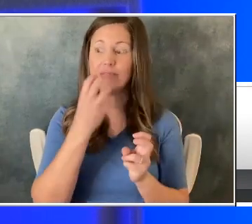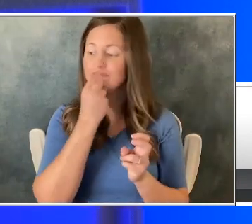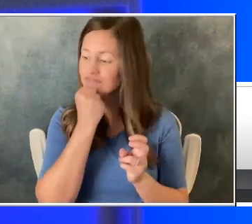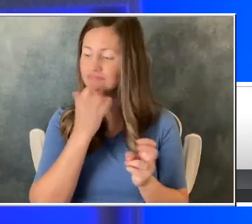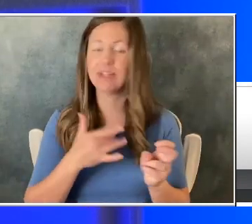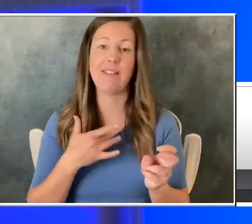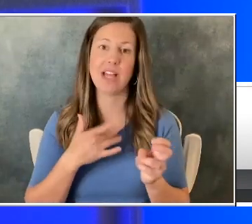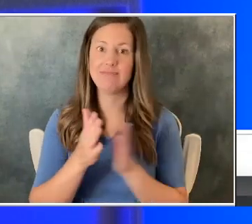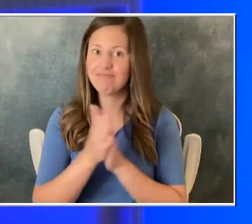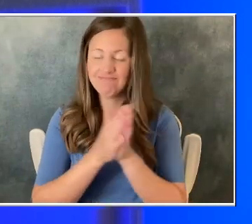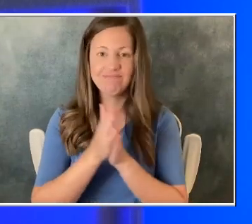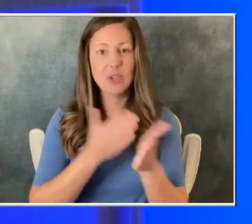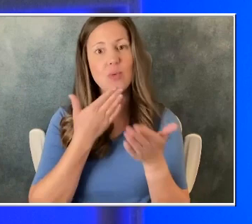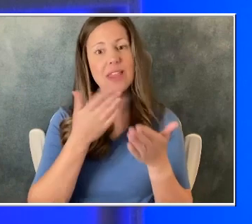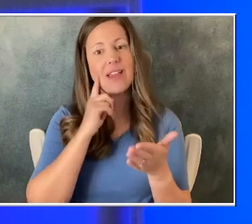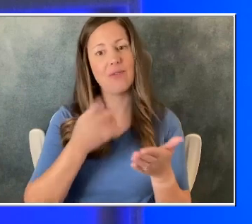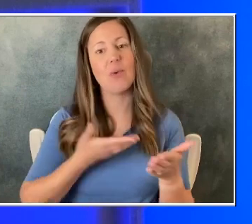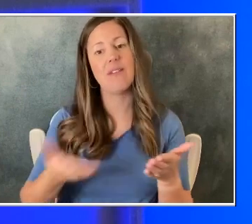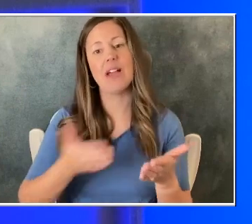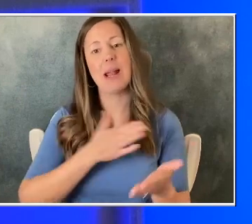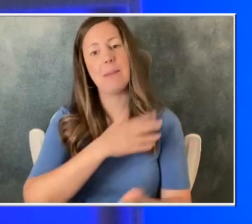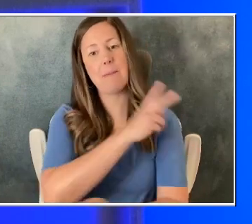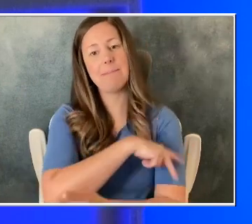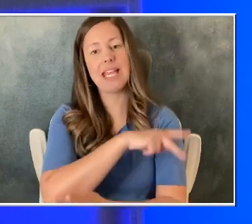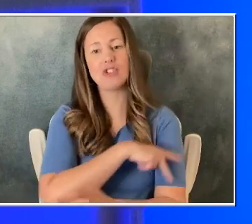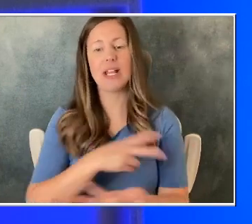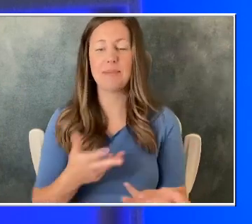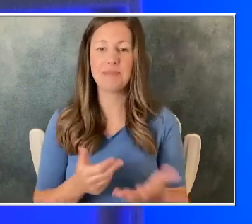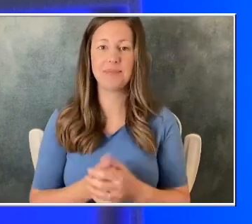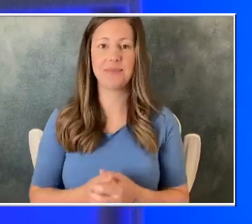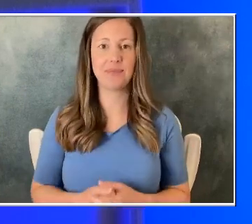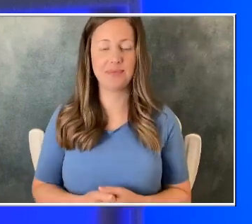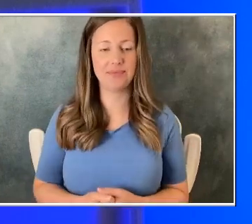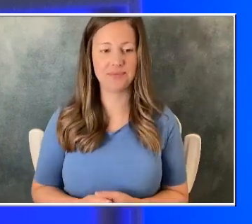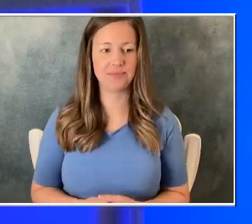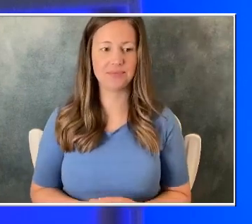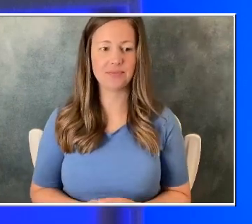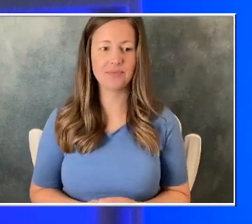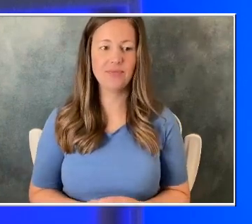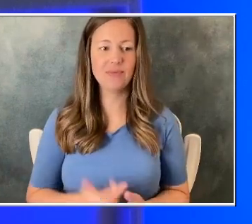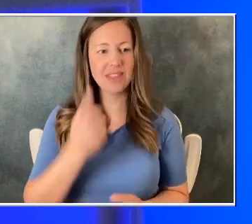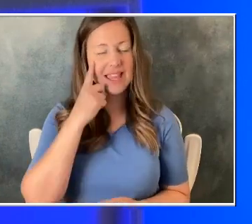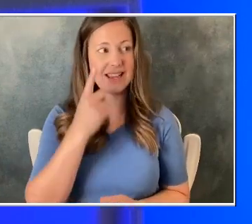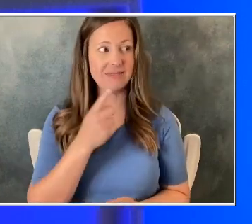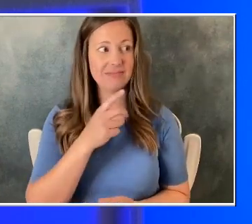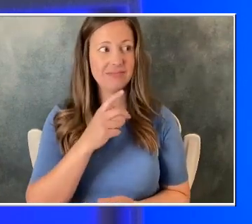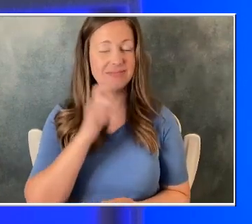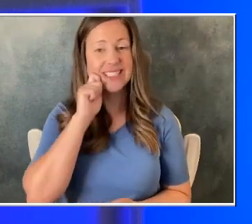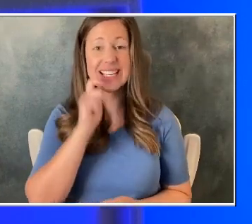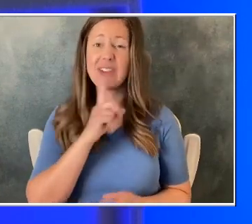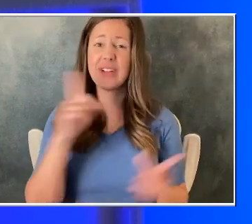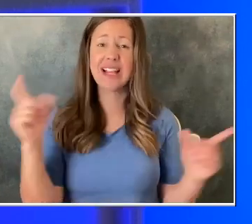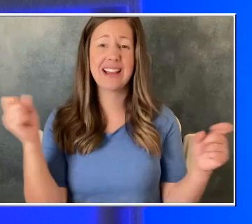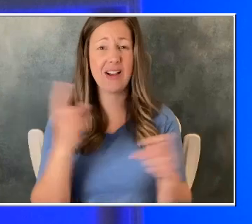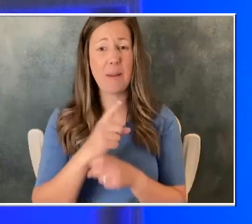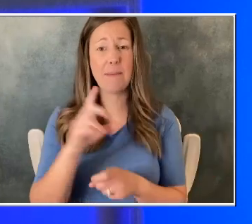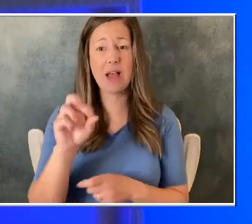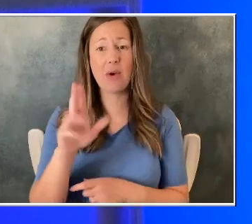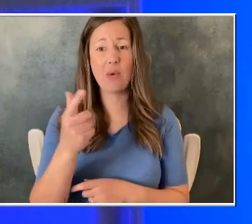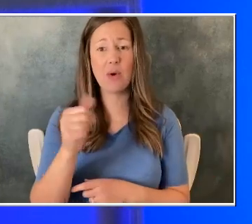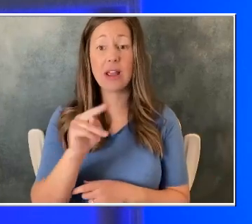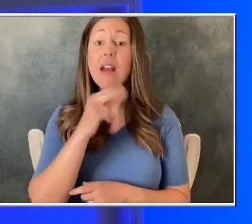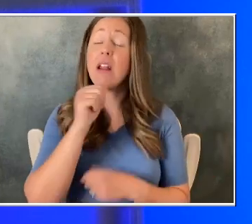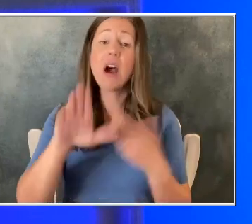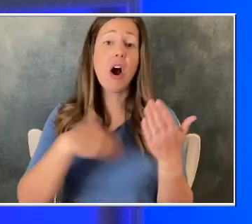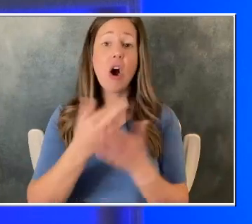thank you for inviting my patient. I do think the skin is a very complex organ. Not all rashes are created